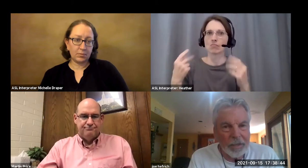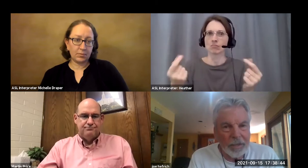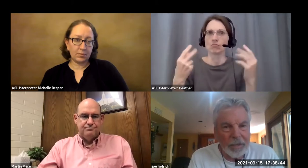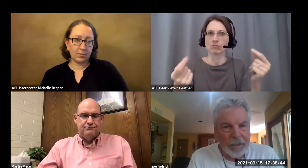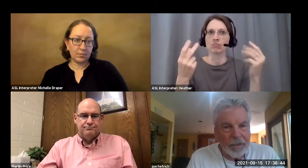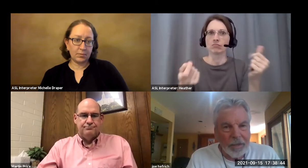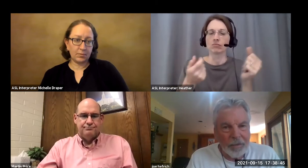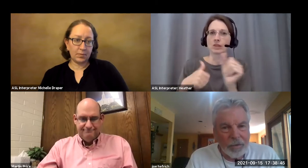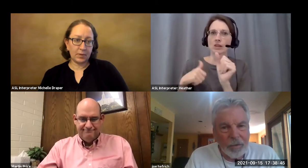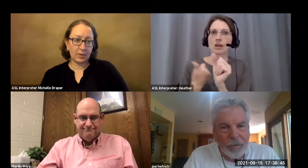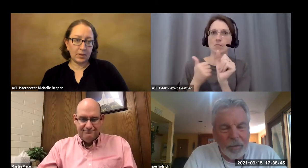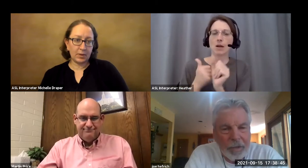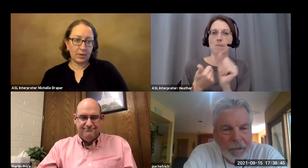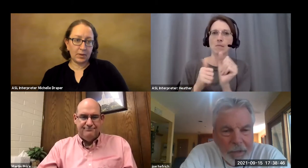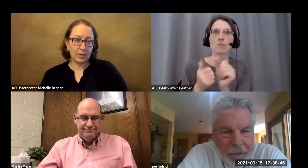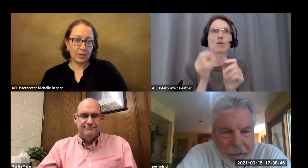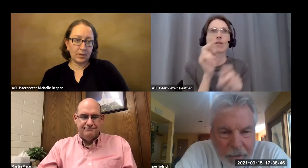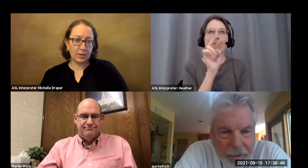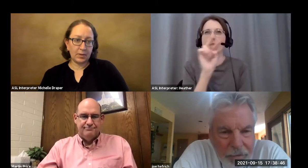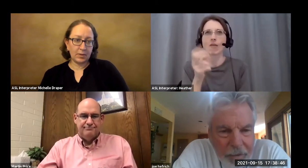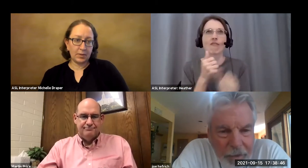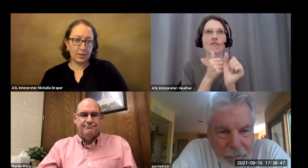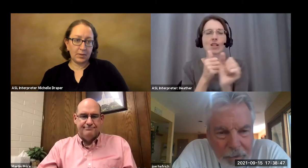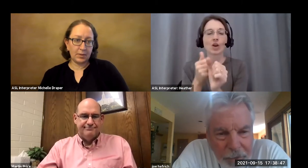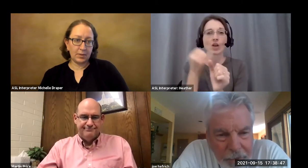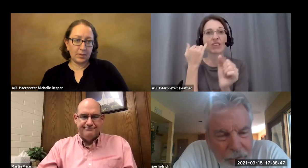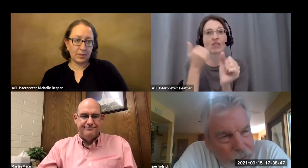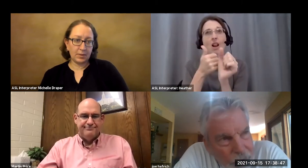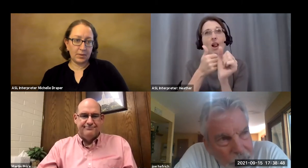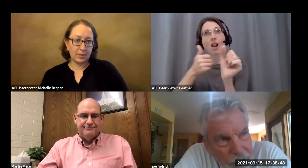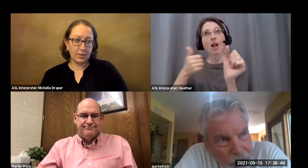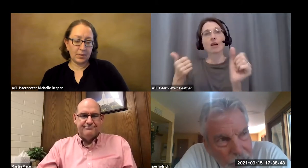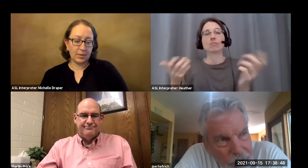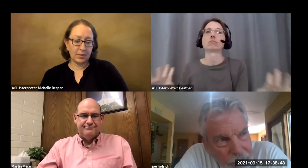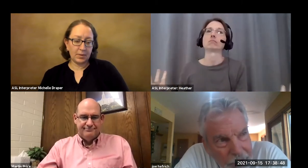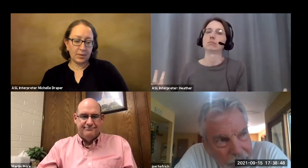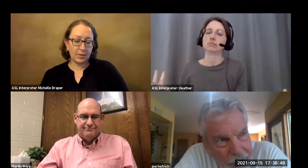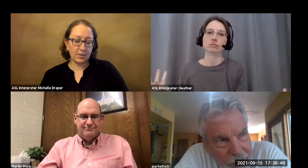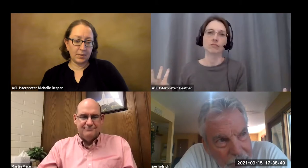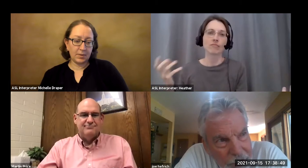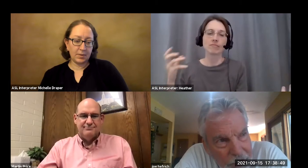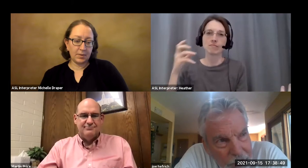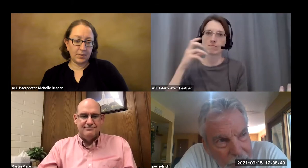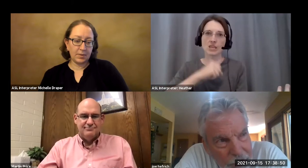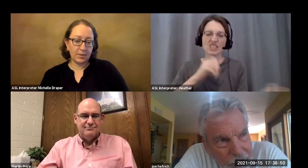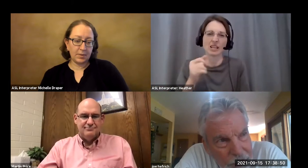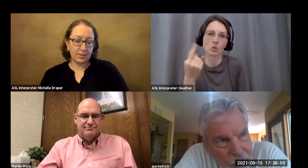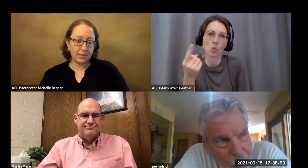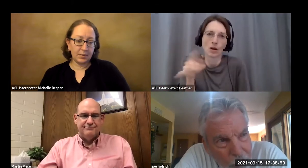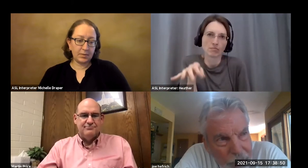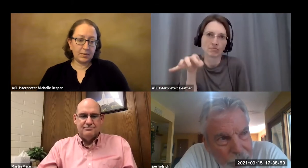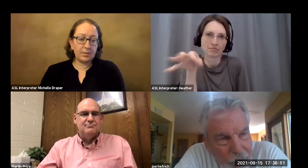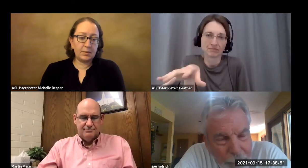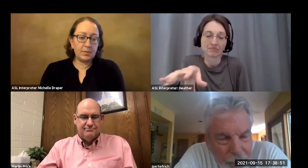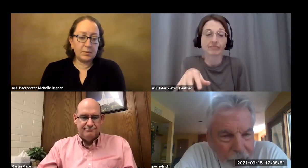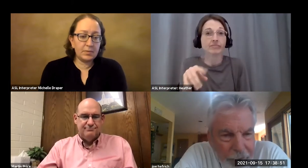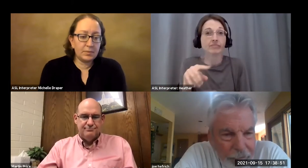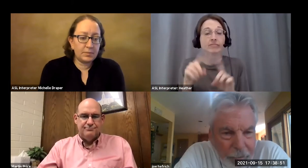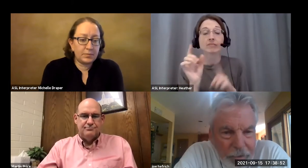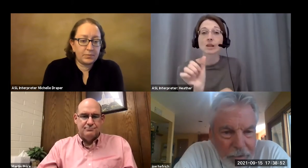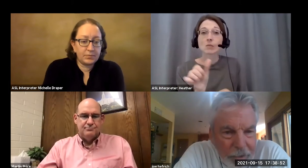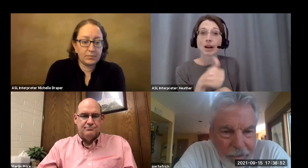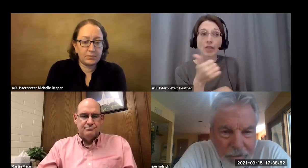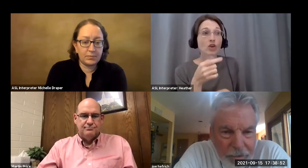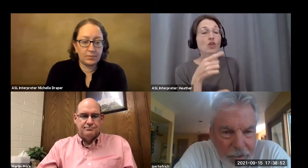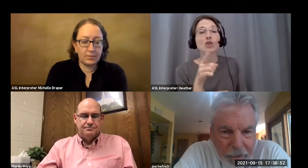be. And so that's one thing. Short of that, I think there's a wonderful